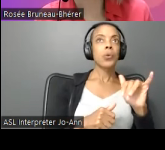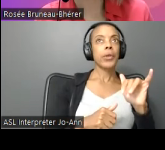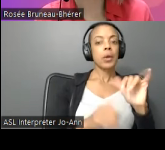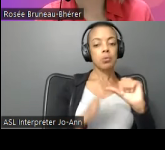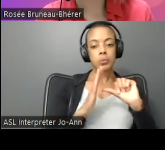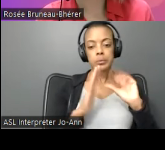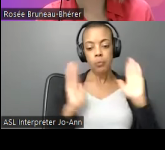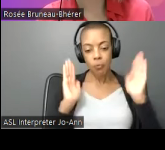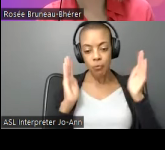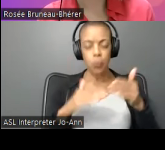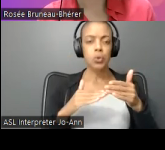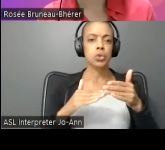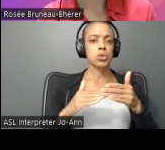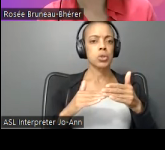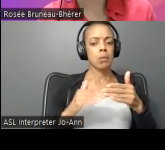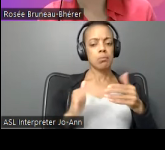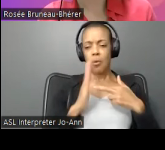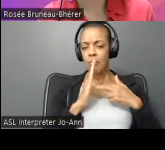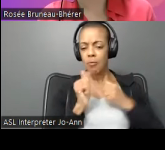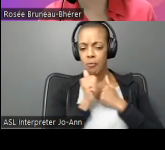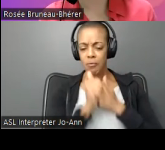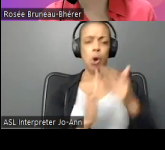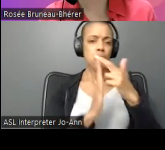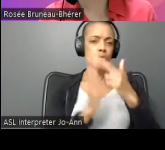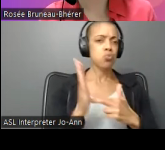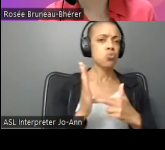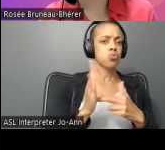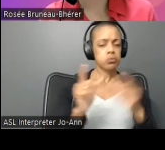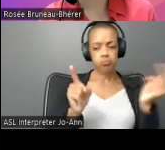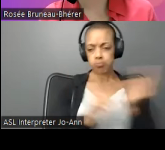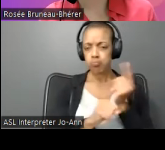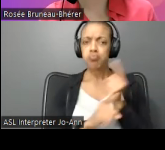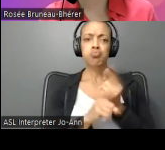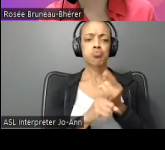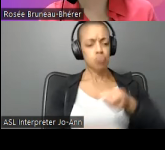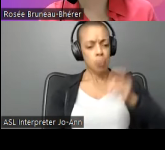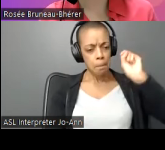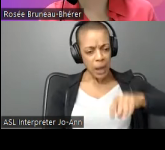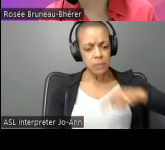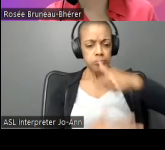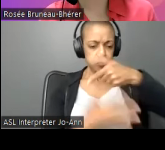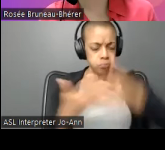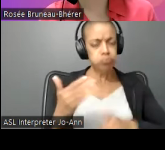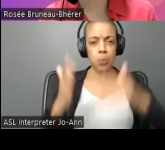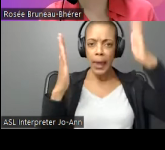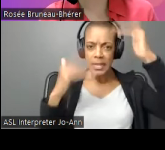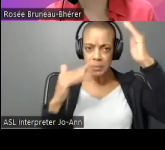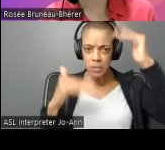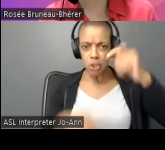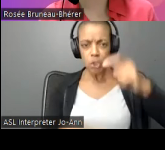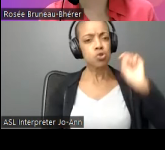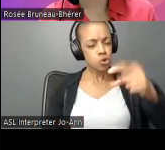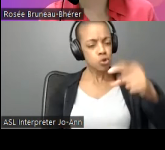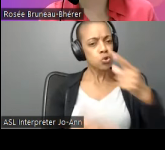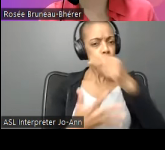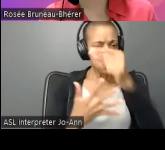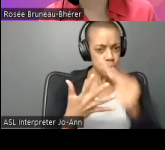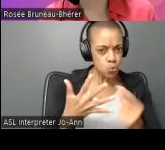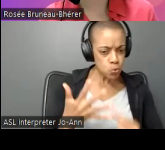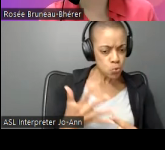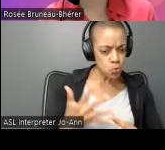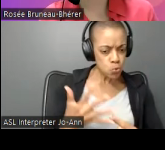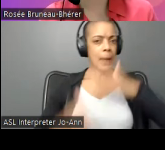Even when you meet a child for an hour in your office, you have expectations. We want the child to comply with our